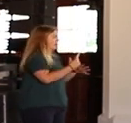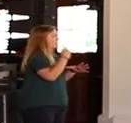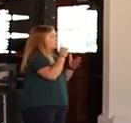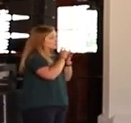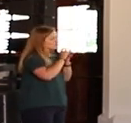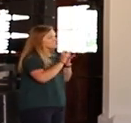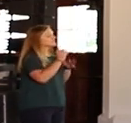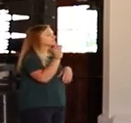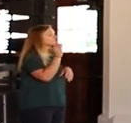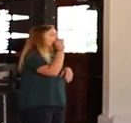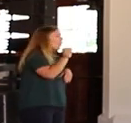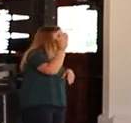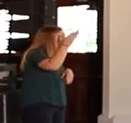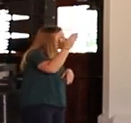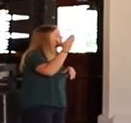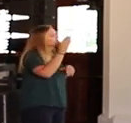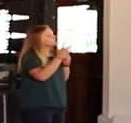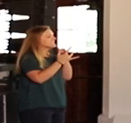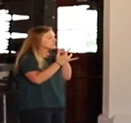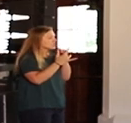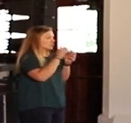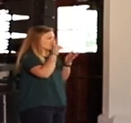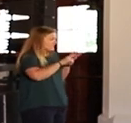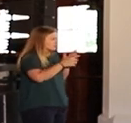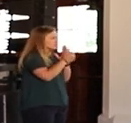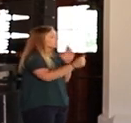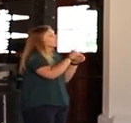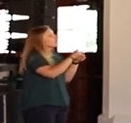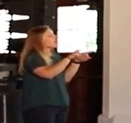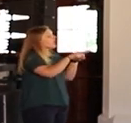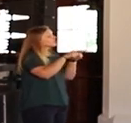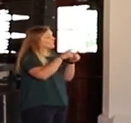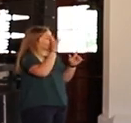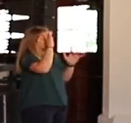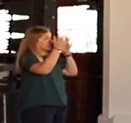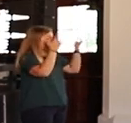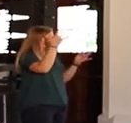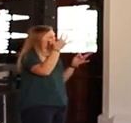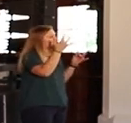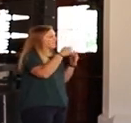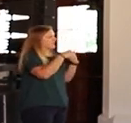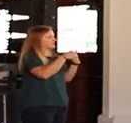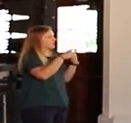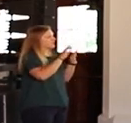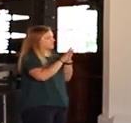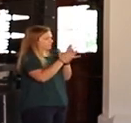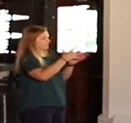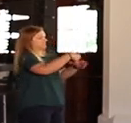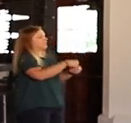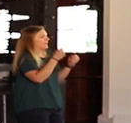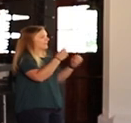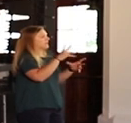written, oral, digital research skills, but also with the intellectual flexibility to put those to work in a variety